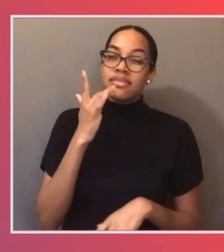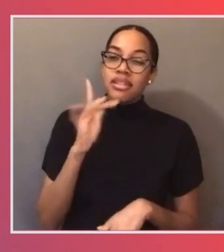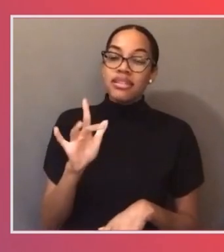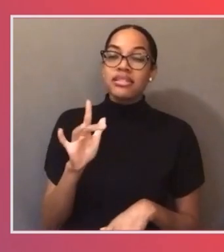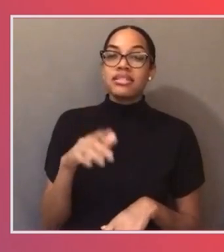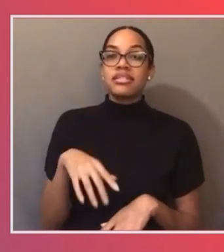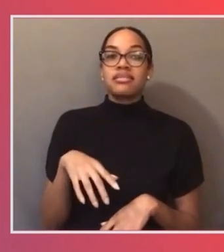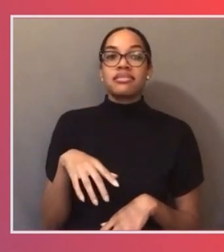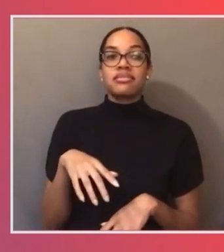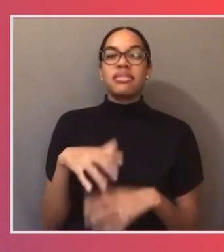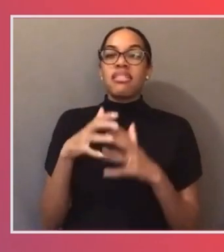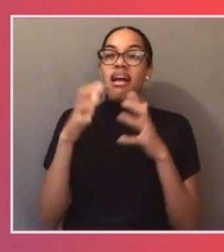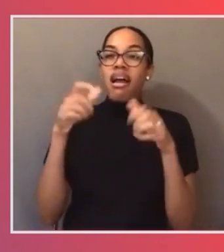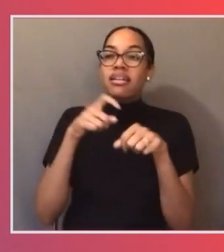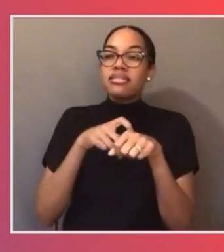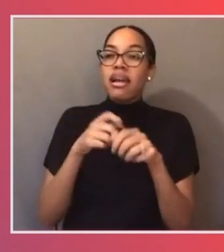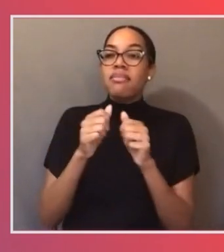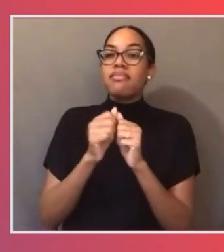daughter who,